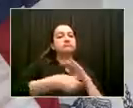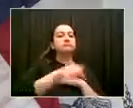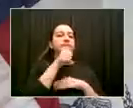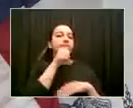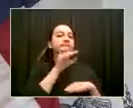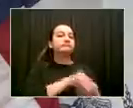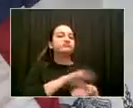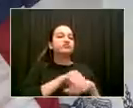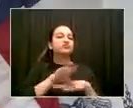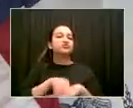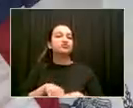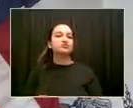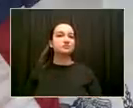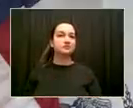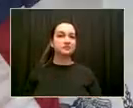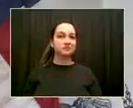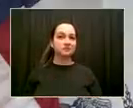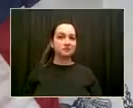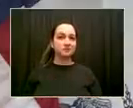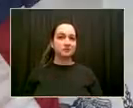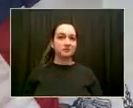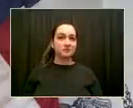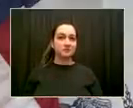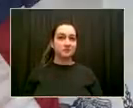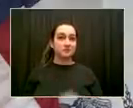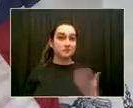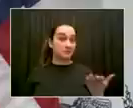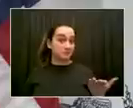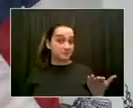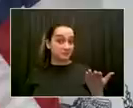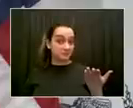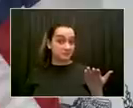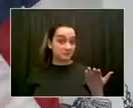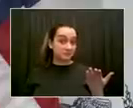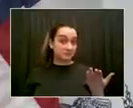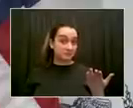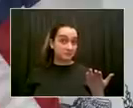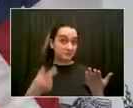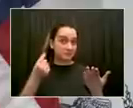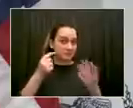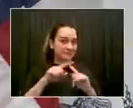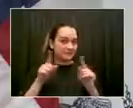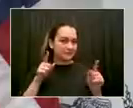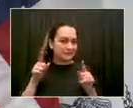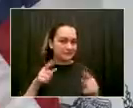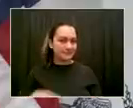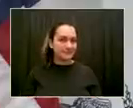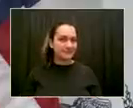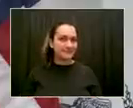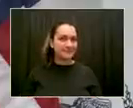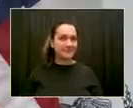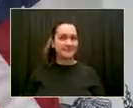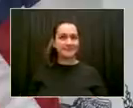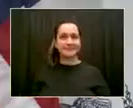letters during the summertime? Yeah, Nolan, I don't agree with any of your characterization, with all due respect.